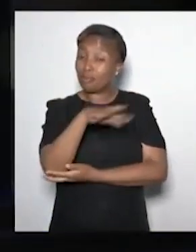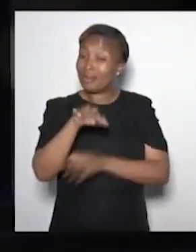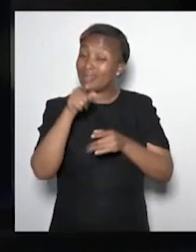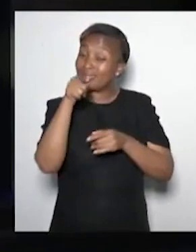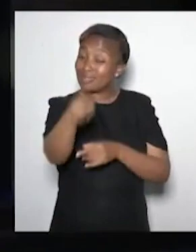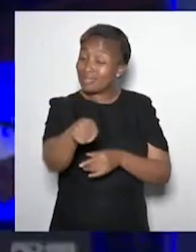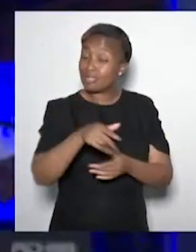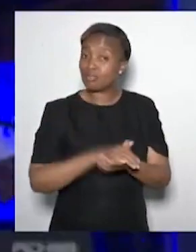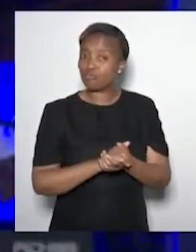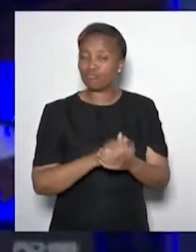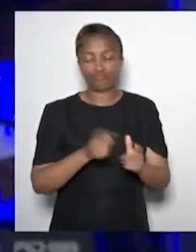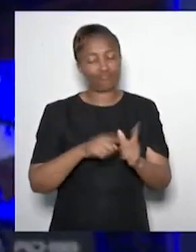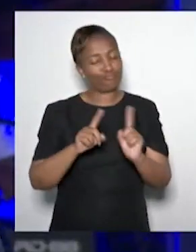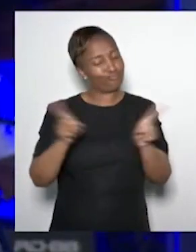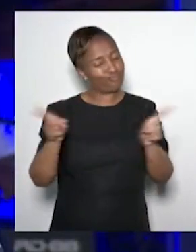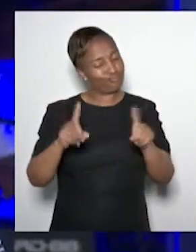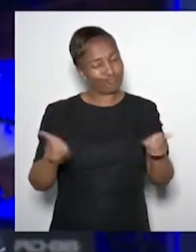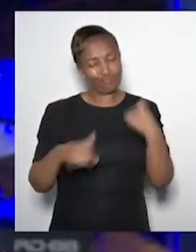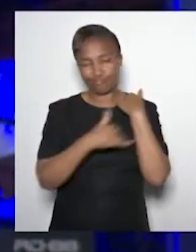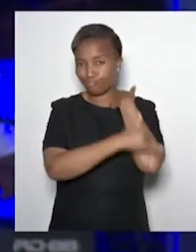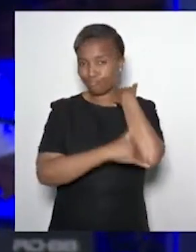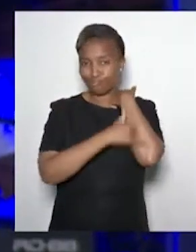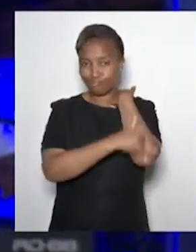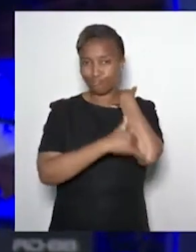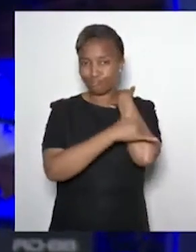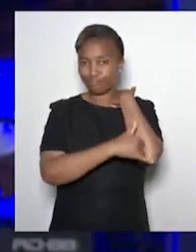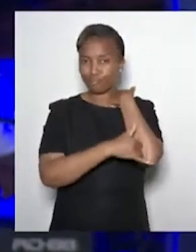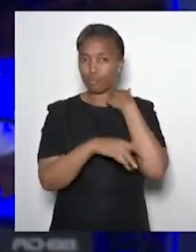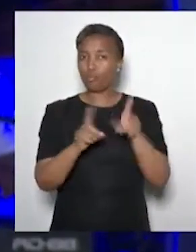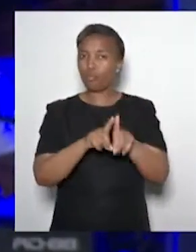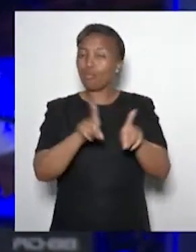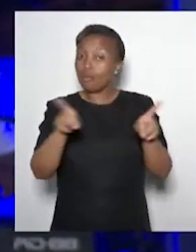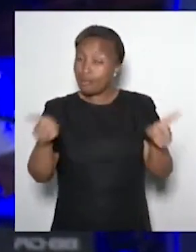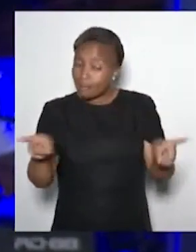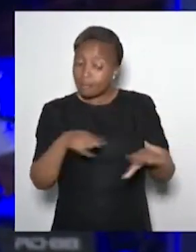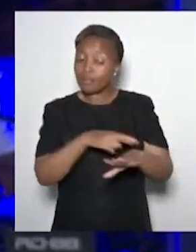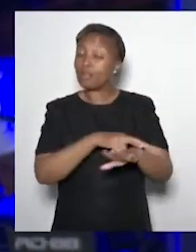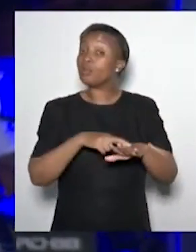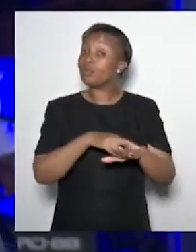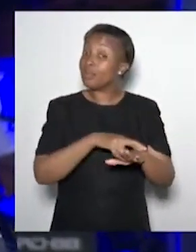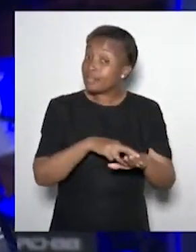from different countries, different ethnic groups,